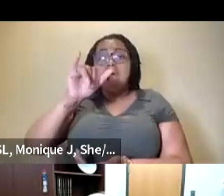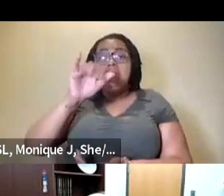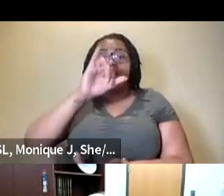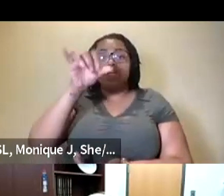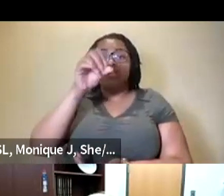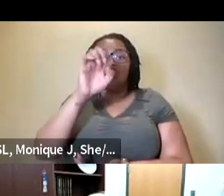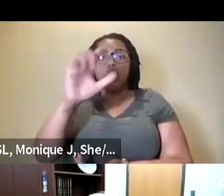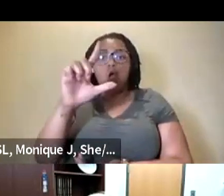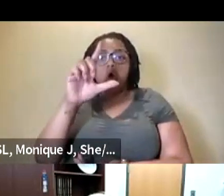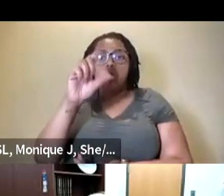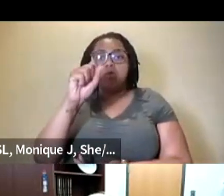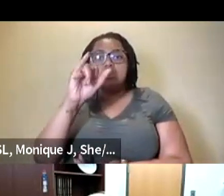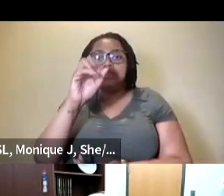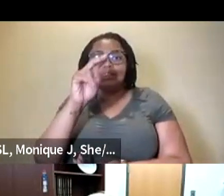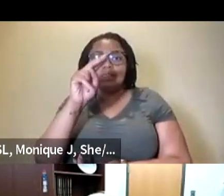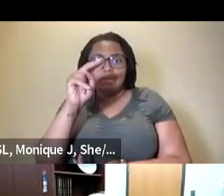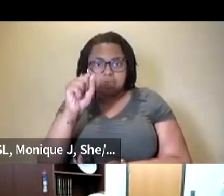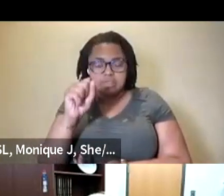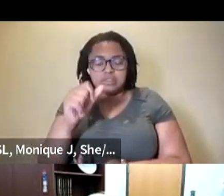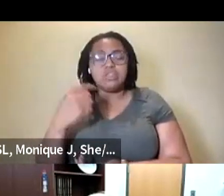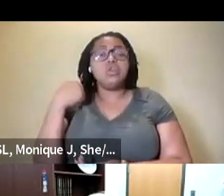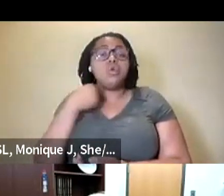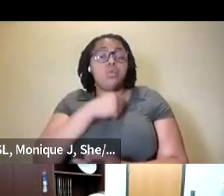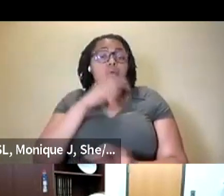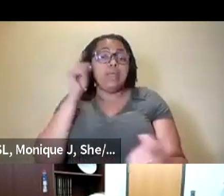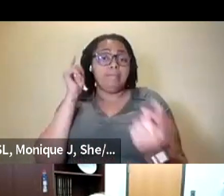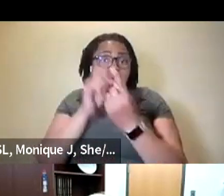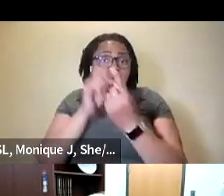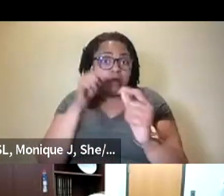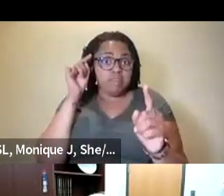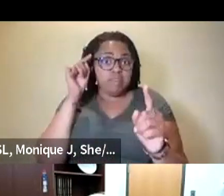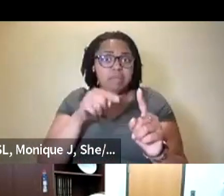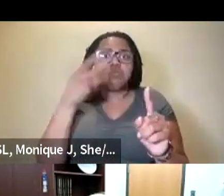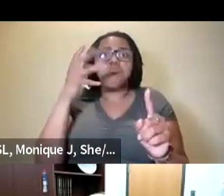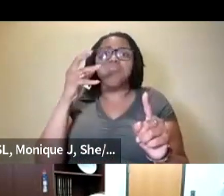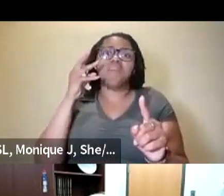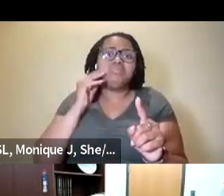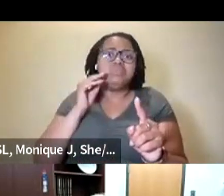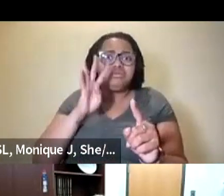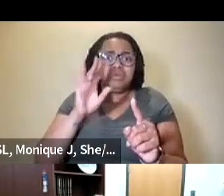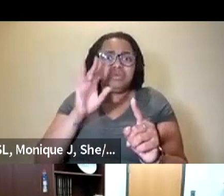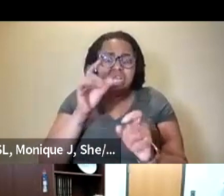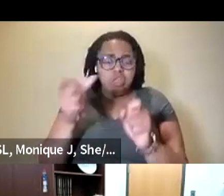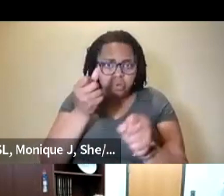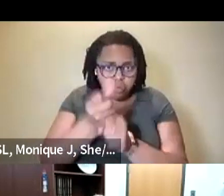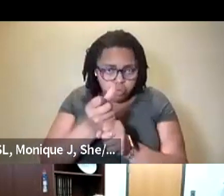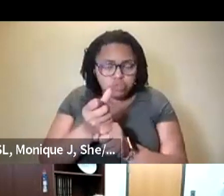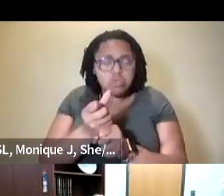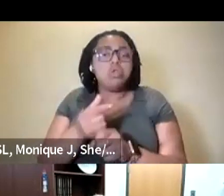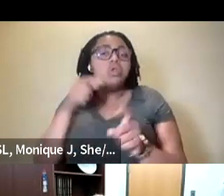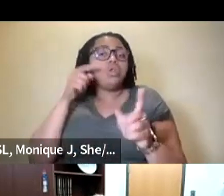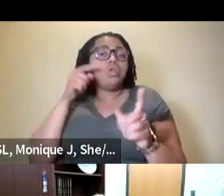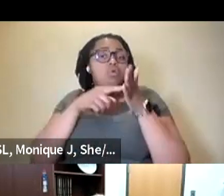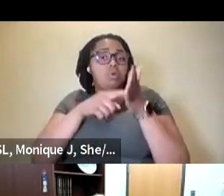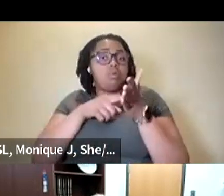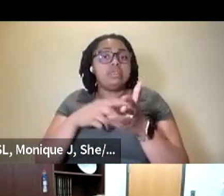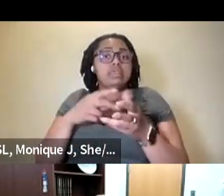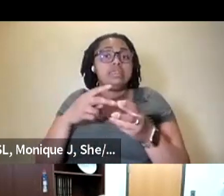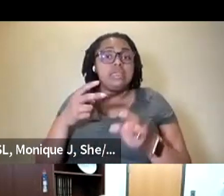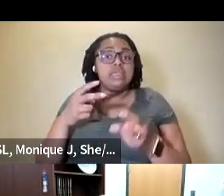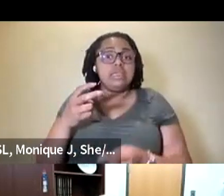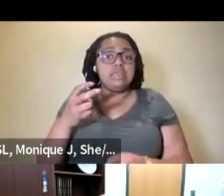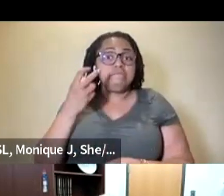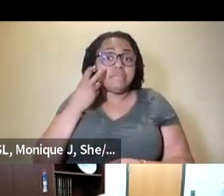And we met with him. He has 48 years of experience and would represent the visual disability